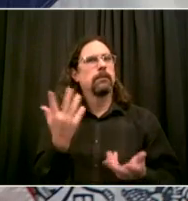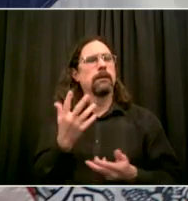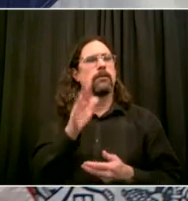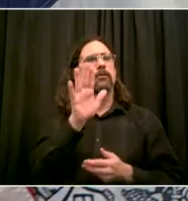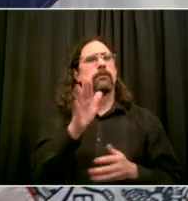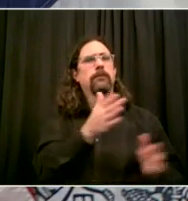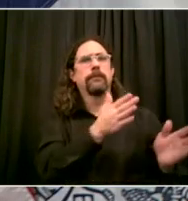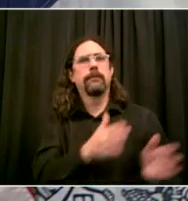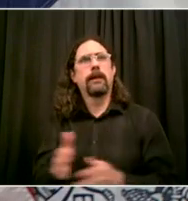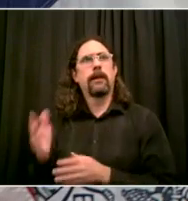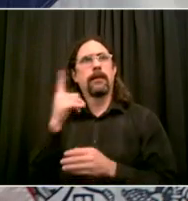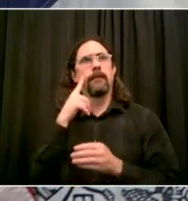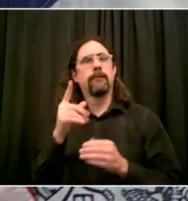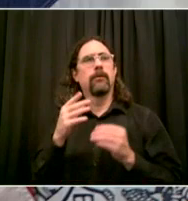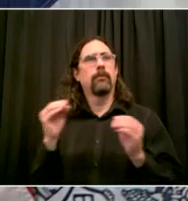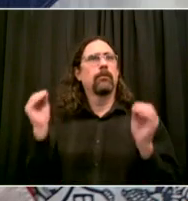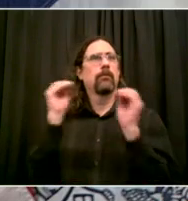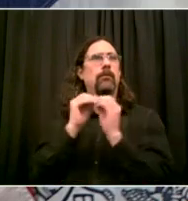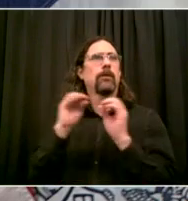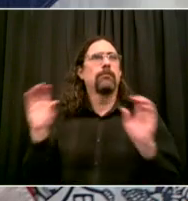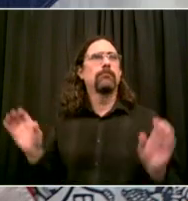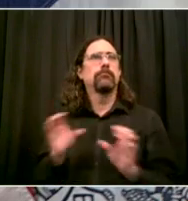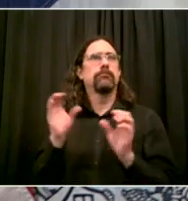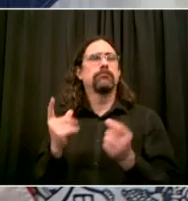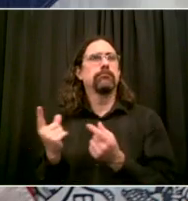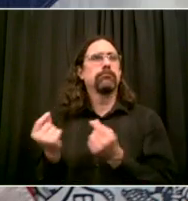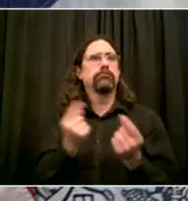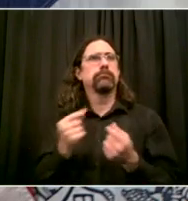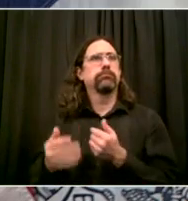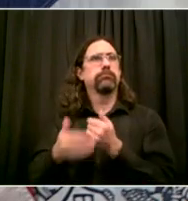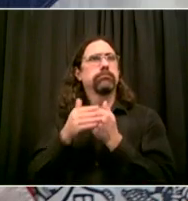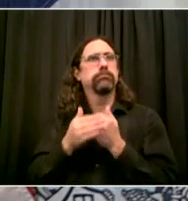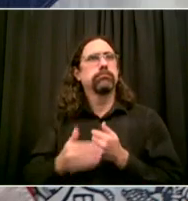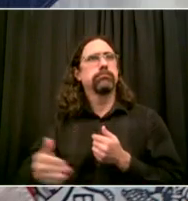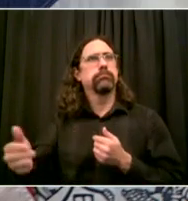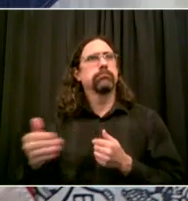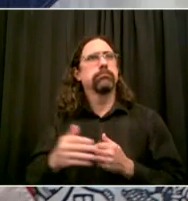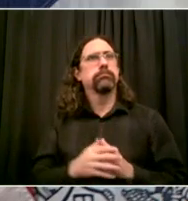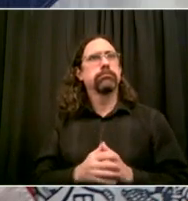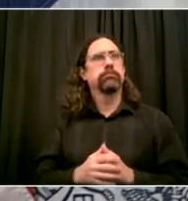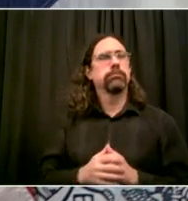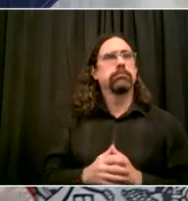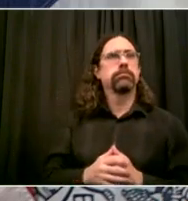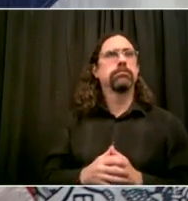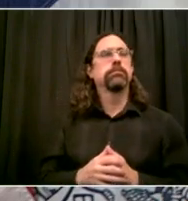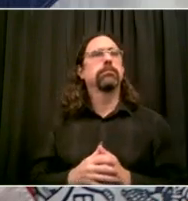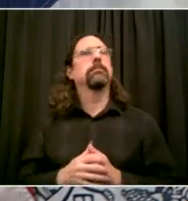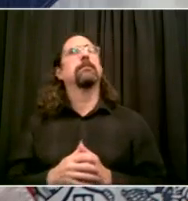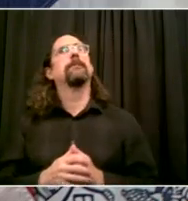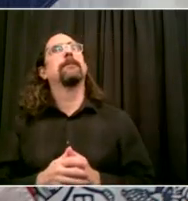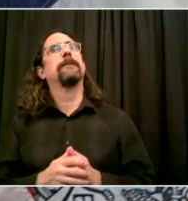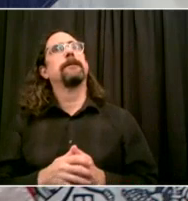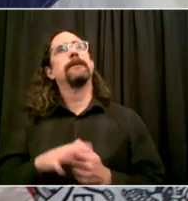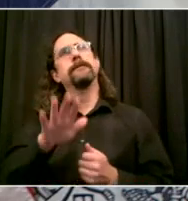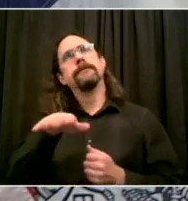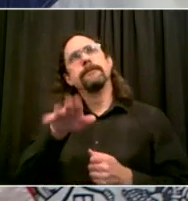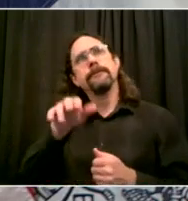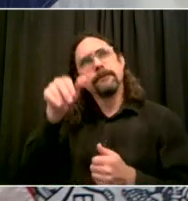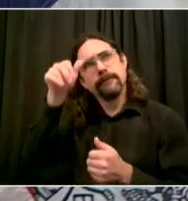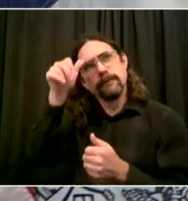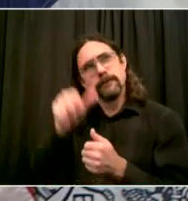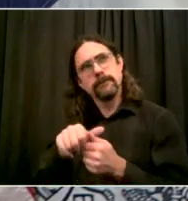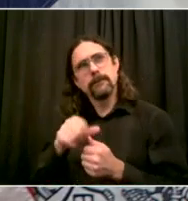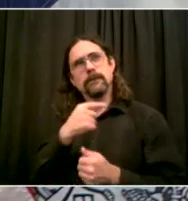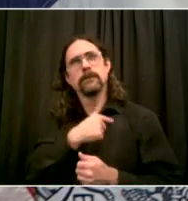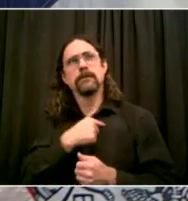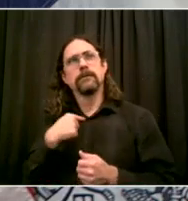remember, until very recently, thank God, we had a very low number of daily cases. So what we've seen over the